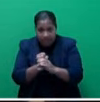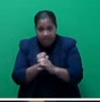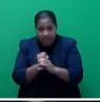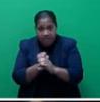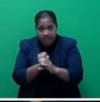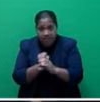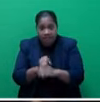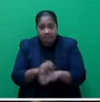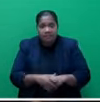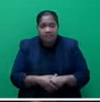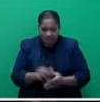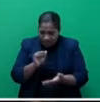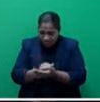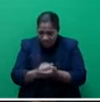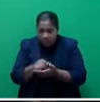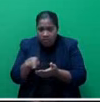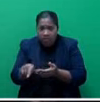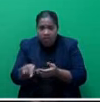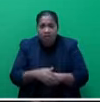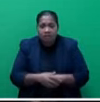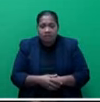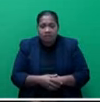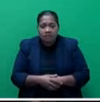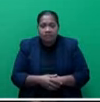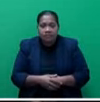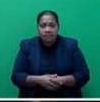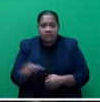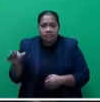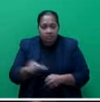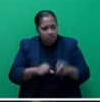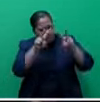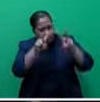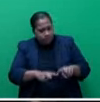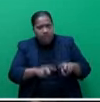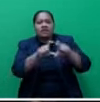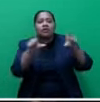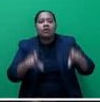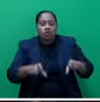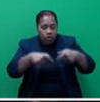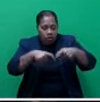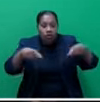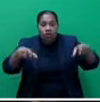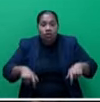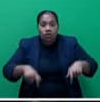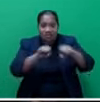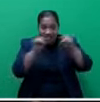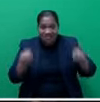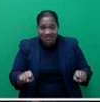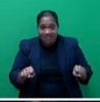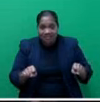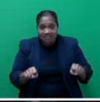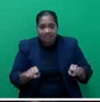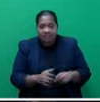know, efficiently, is to do with the efficiency of our court system. I think we need to look at that more than, you know, trying to create